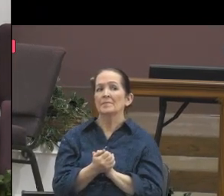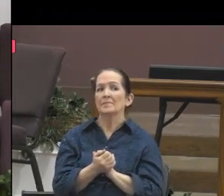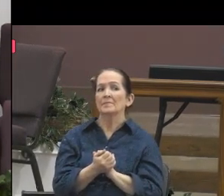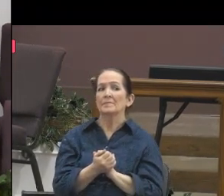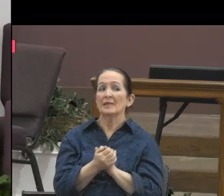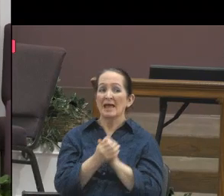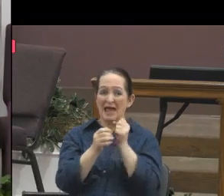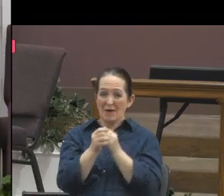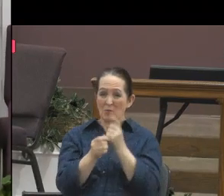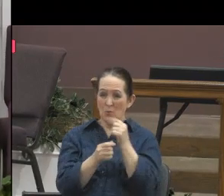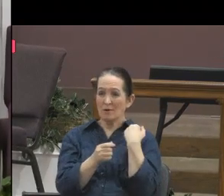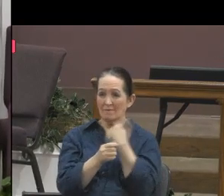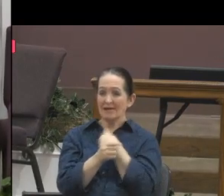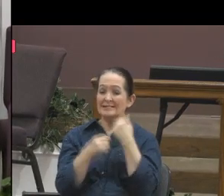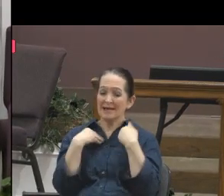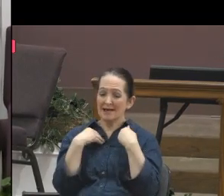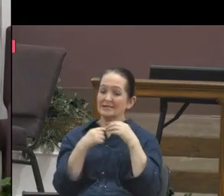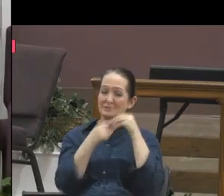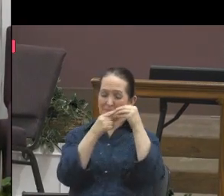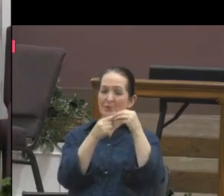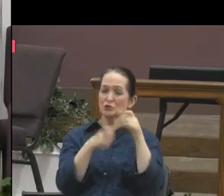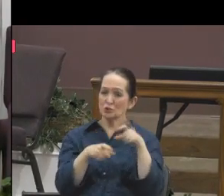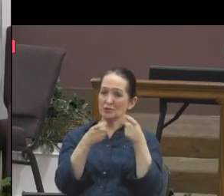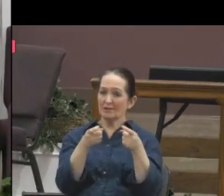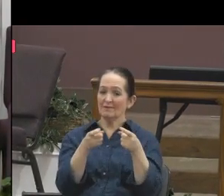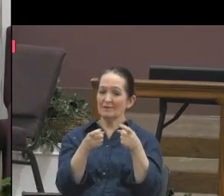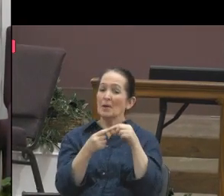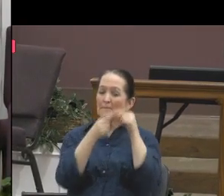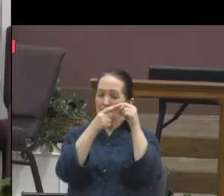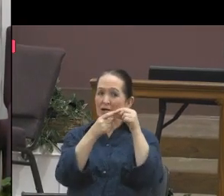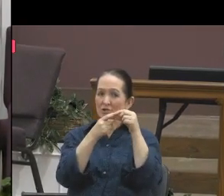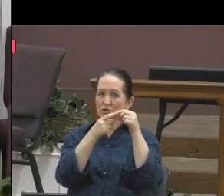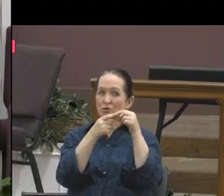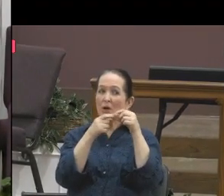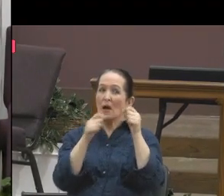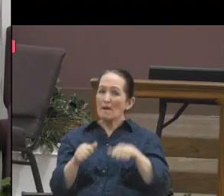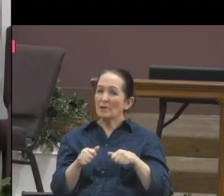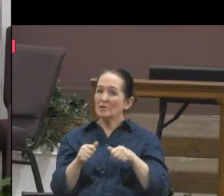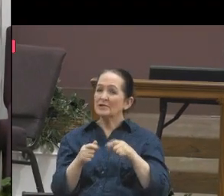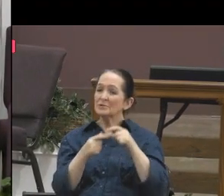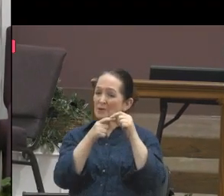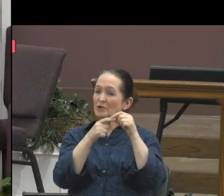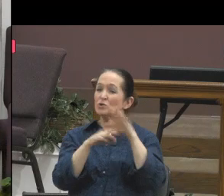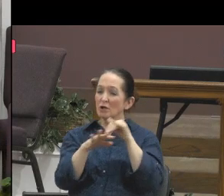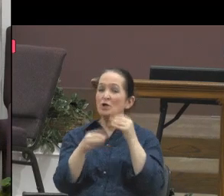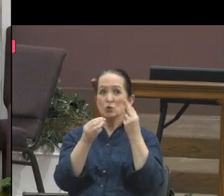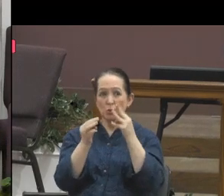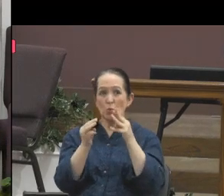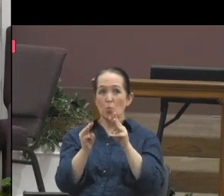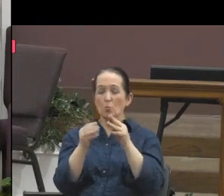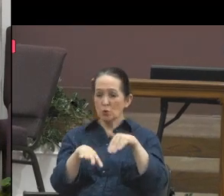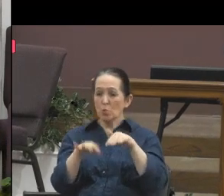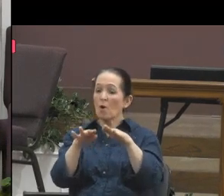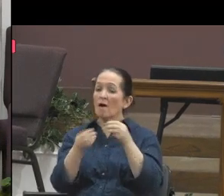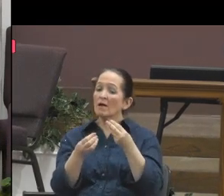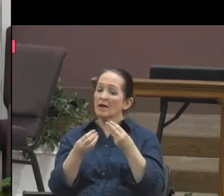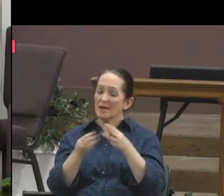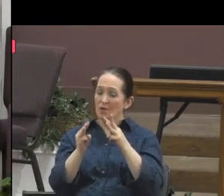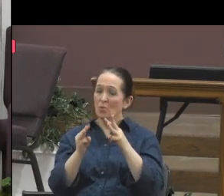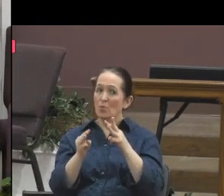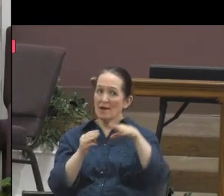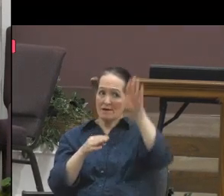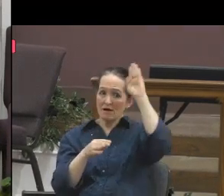Each and every one of us here has unique gifts, unique abilities, unique callings to walk as God has called us to walk.